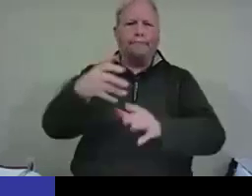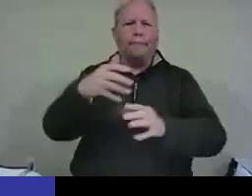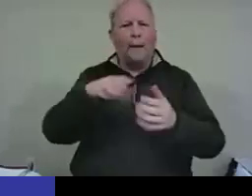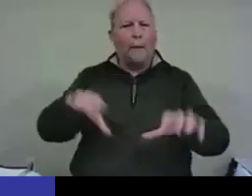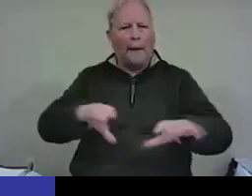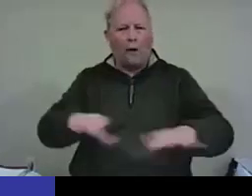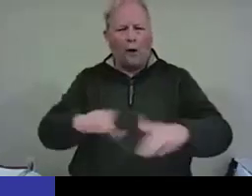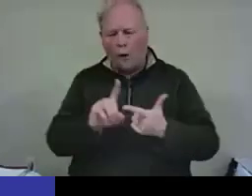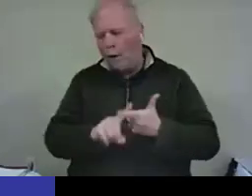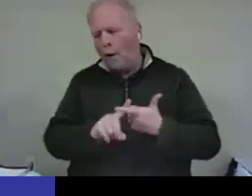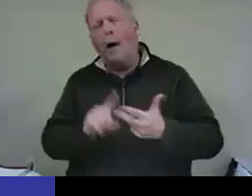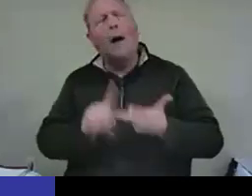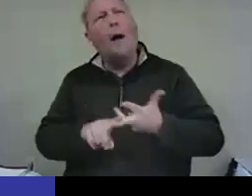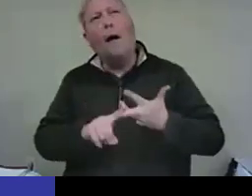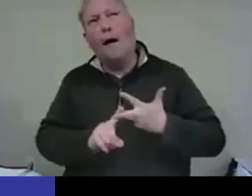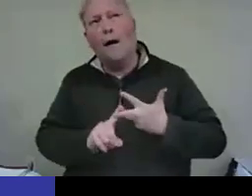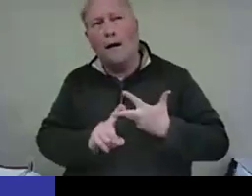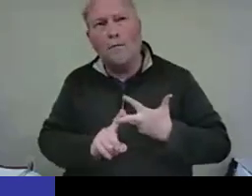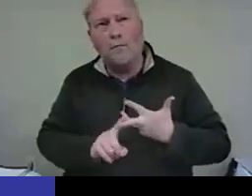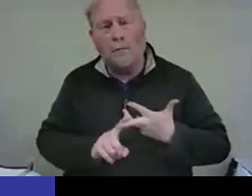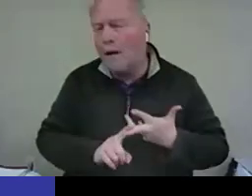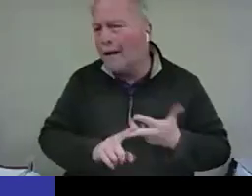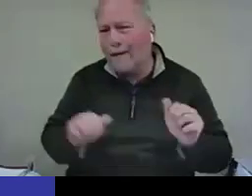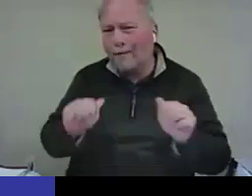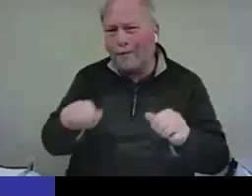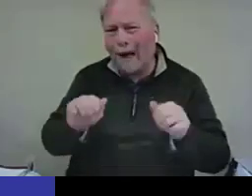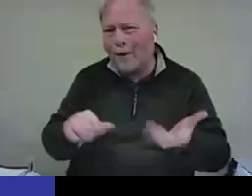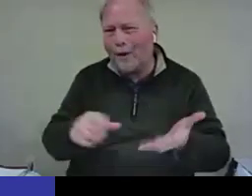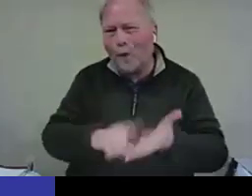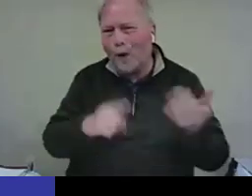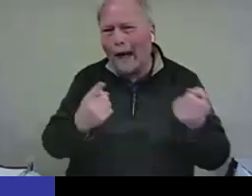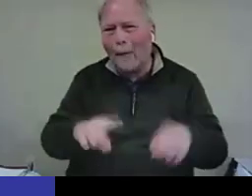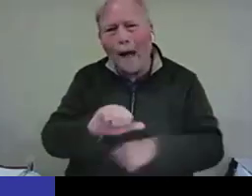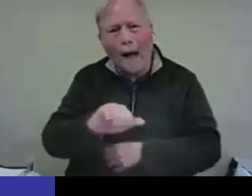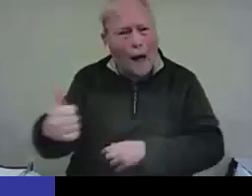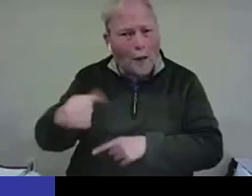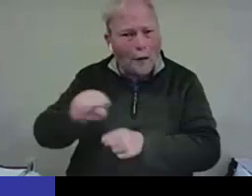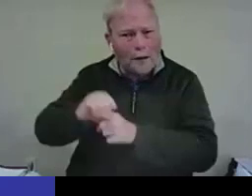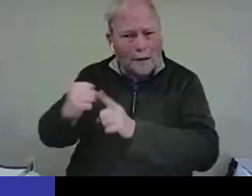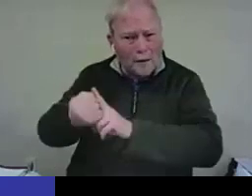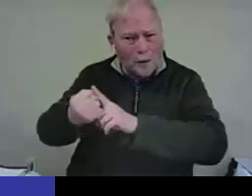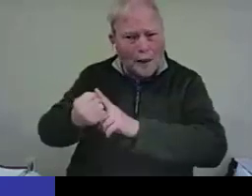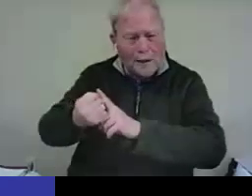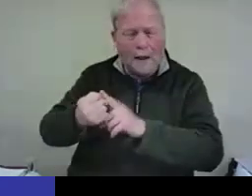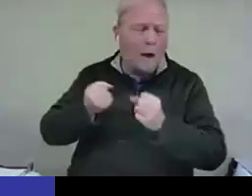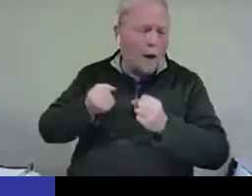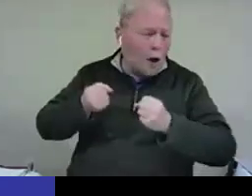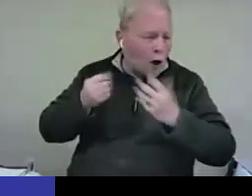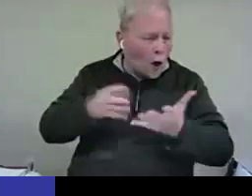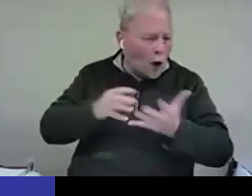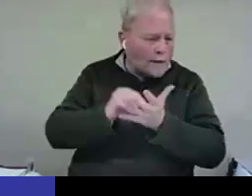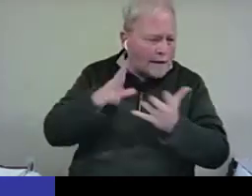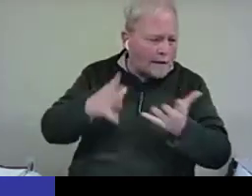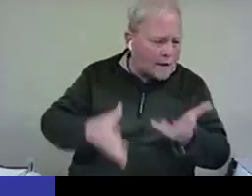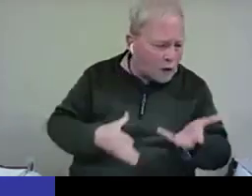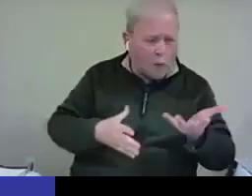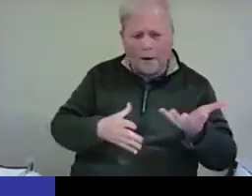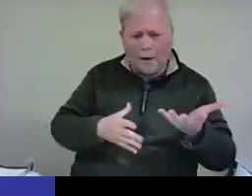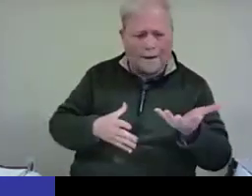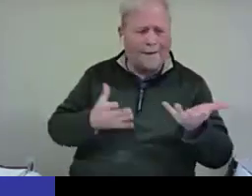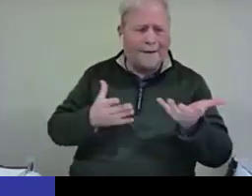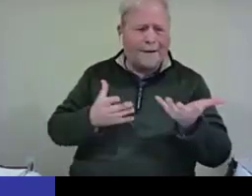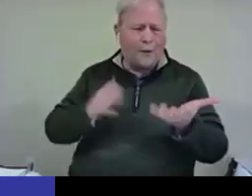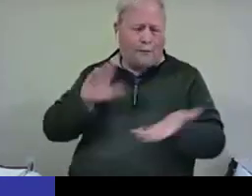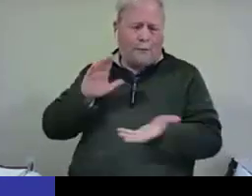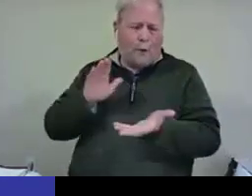What are possible things going on in certain settings that prevent unwanted behaviors from happening? So you want to think about